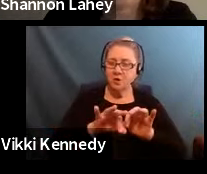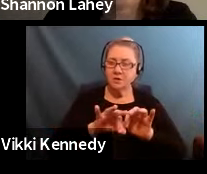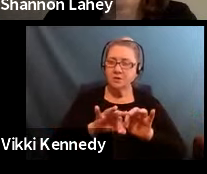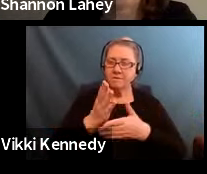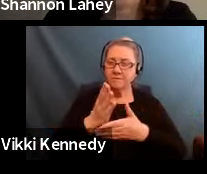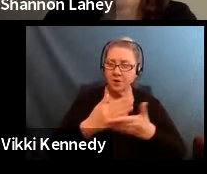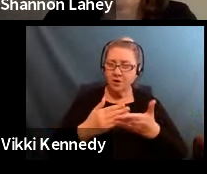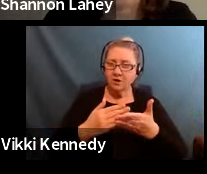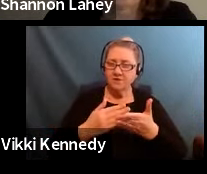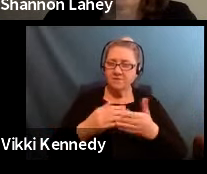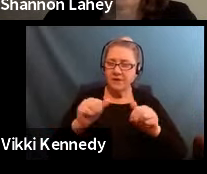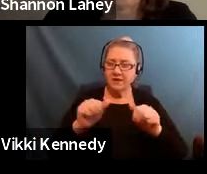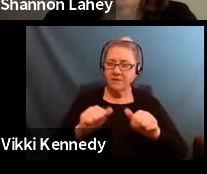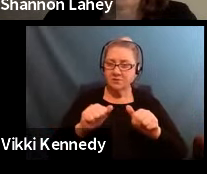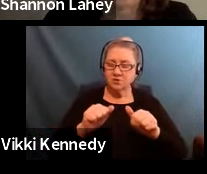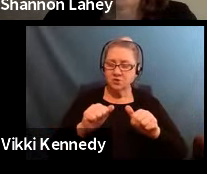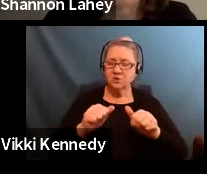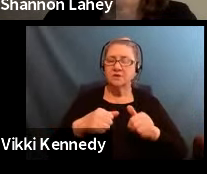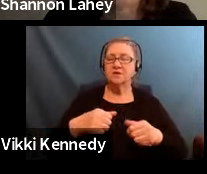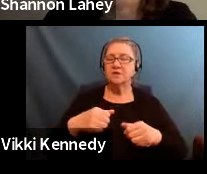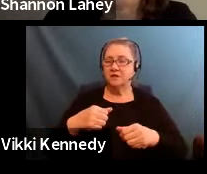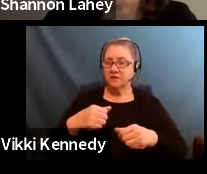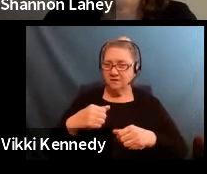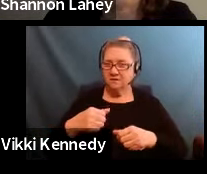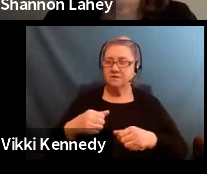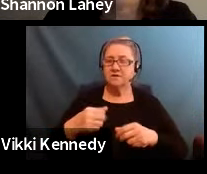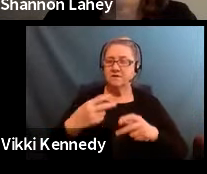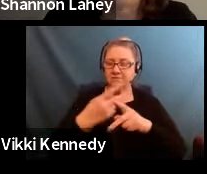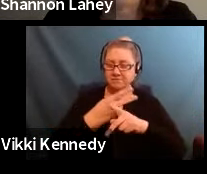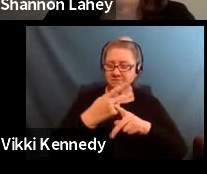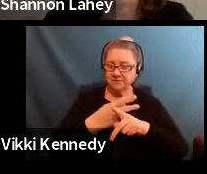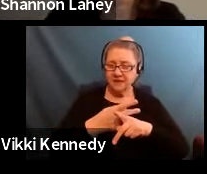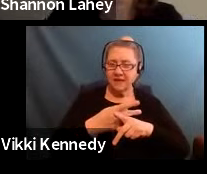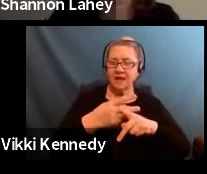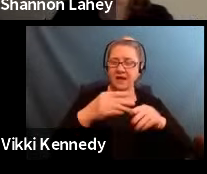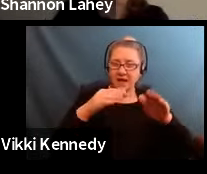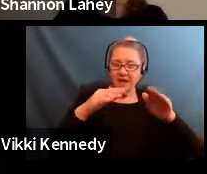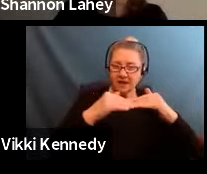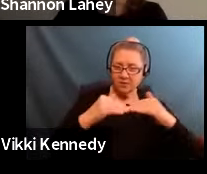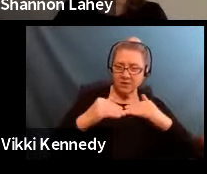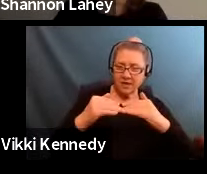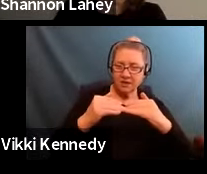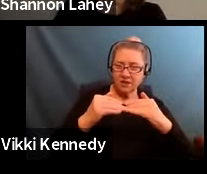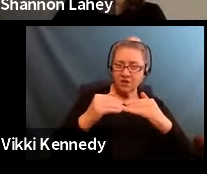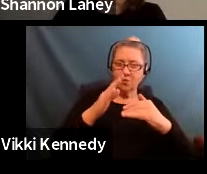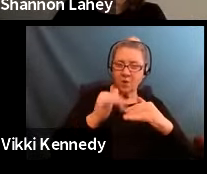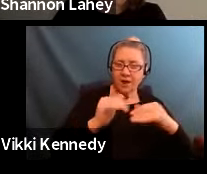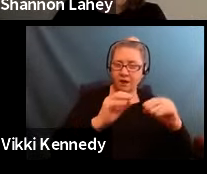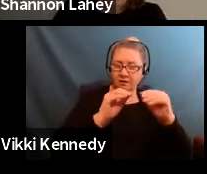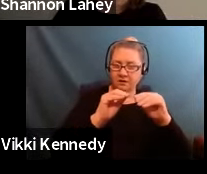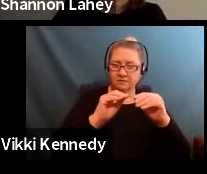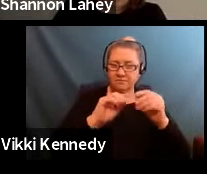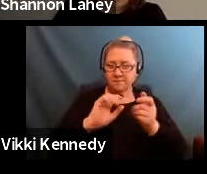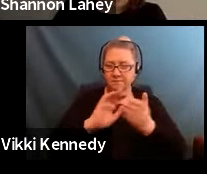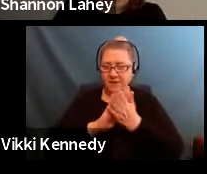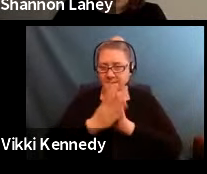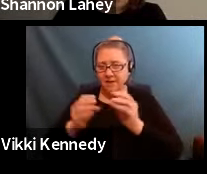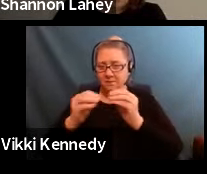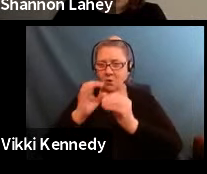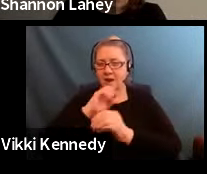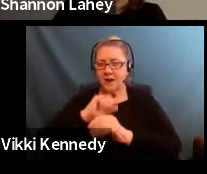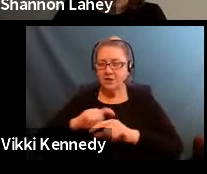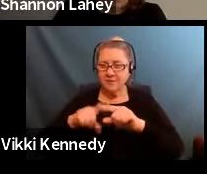being able to address equity while moving to a more age-based framework. So in response